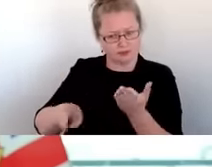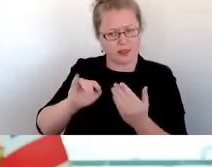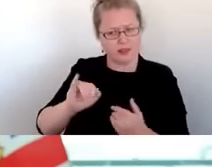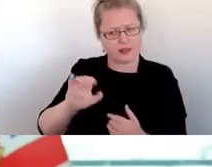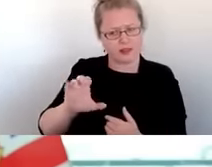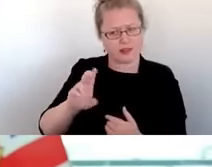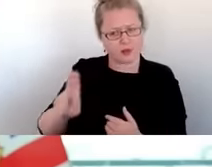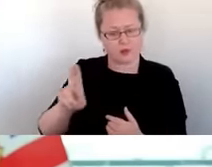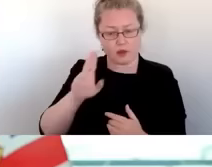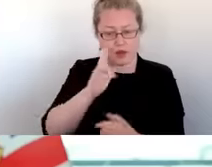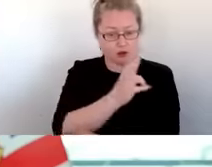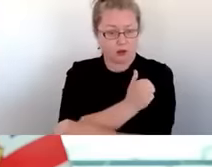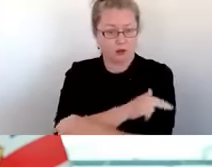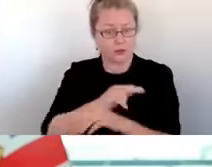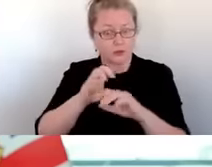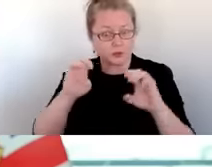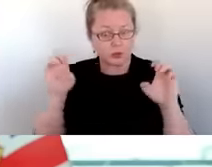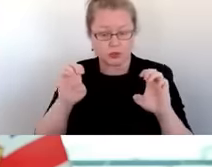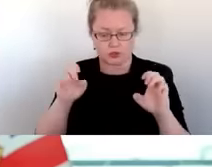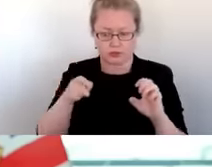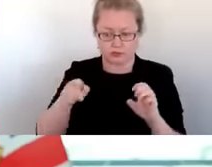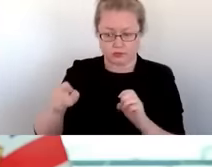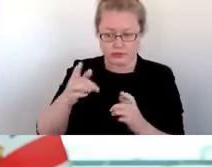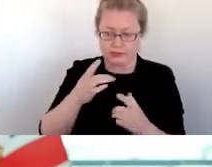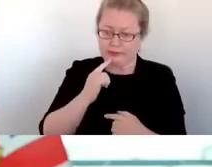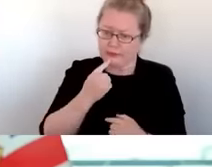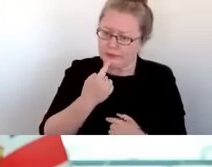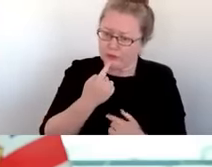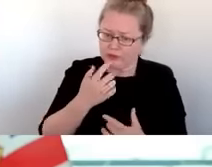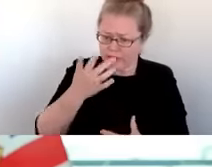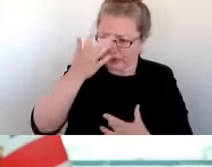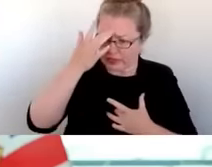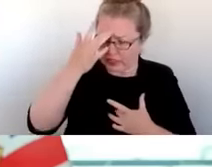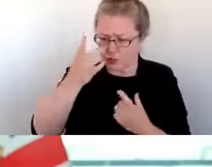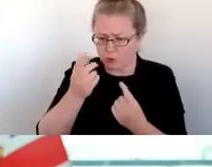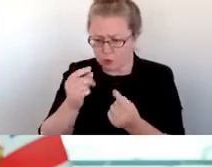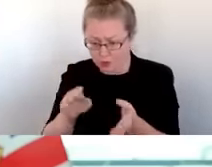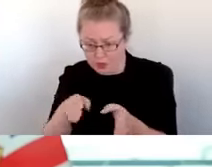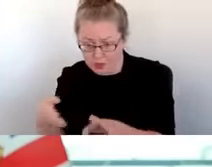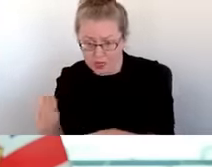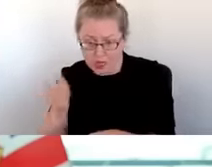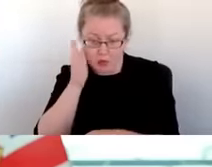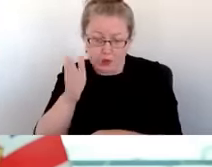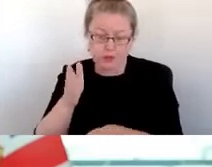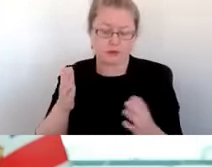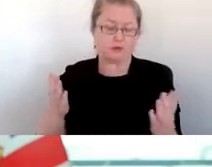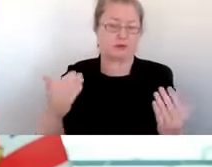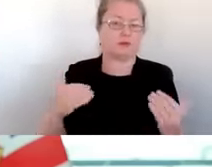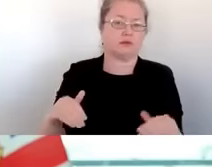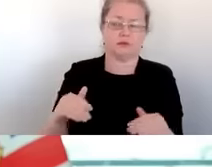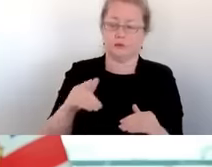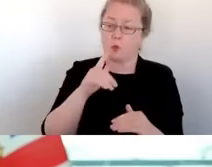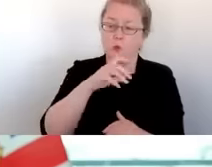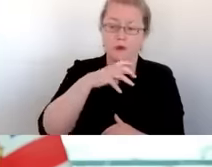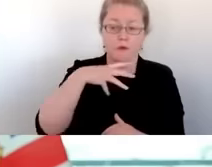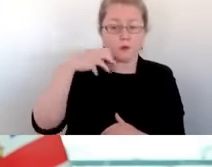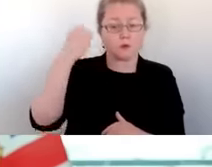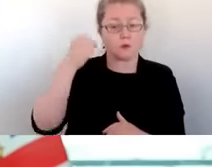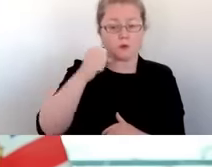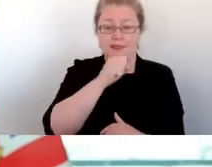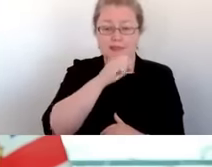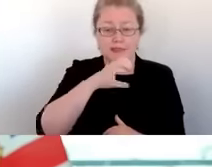from COVID-19. And we also look very closely at outbreaks in long-term care homes, in assisted living, in schools, now